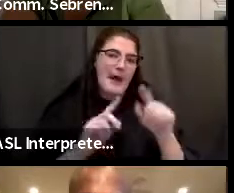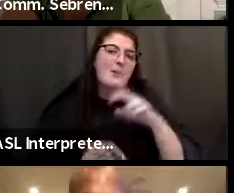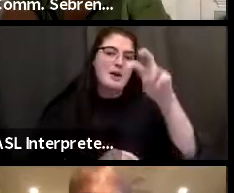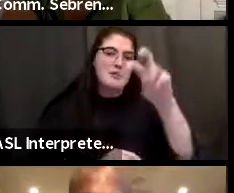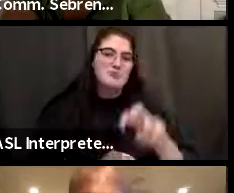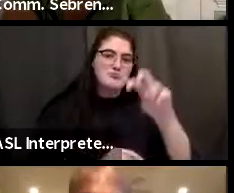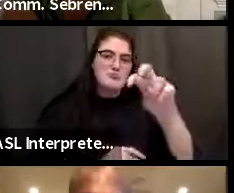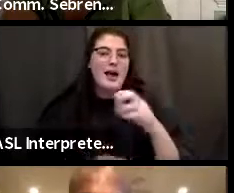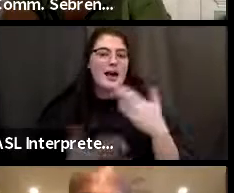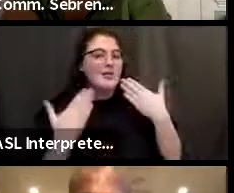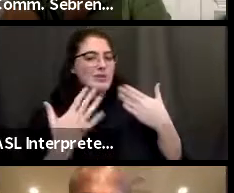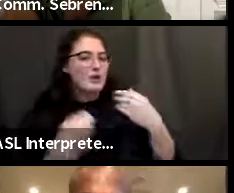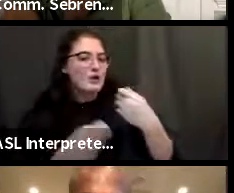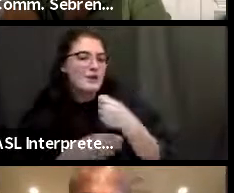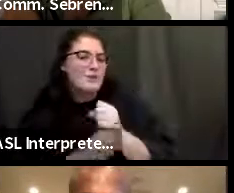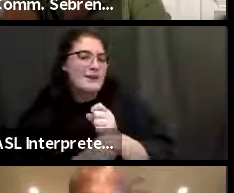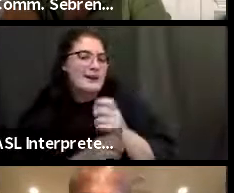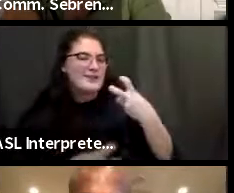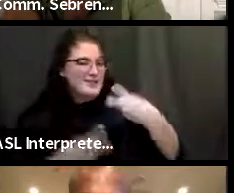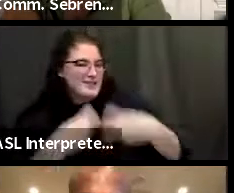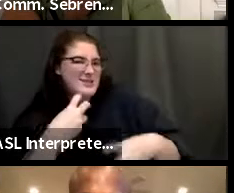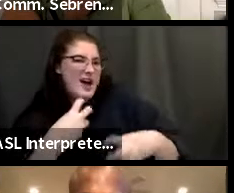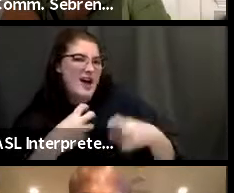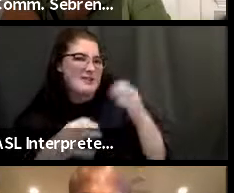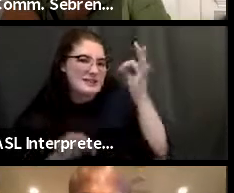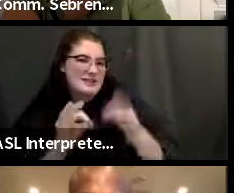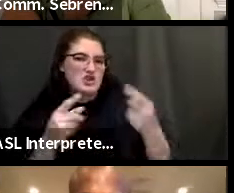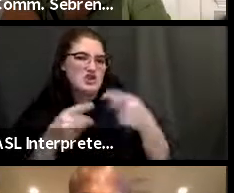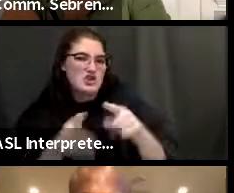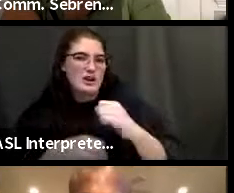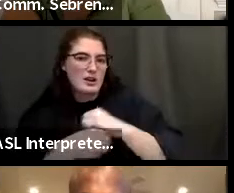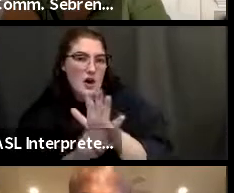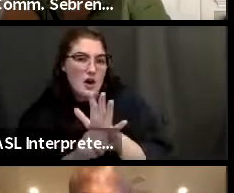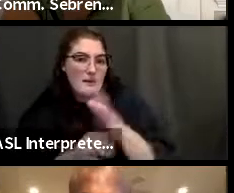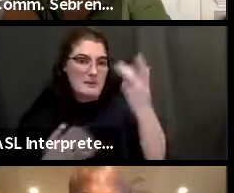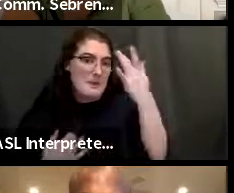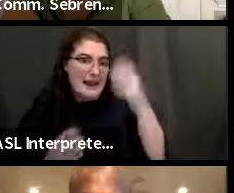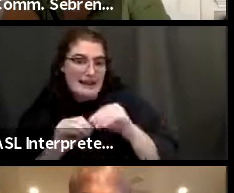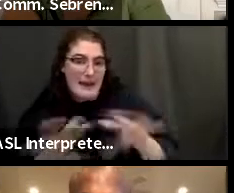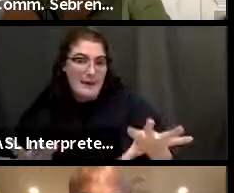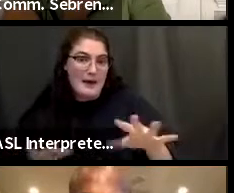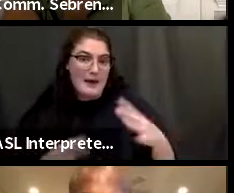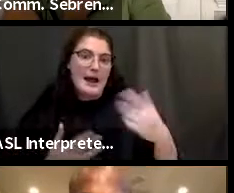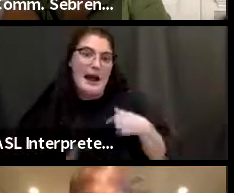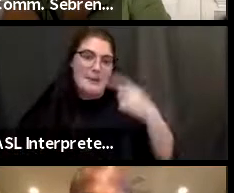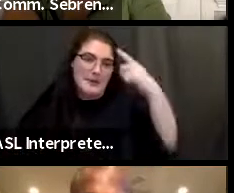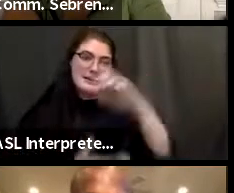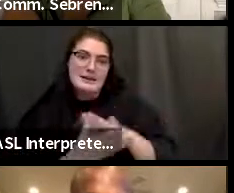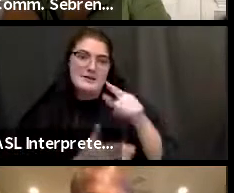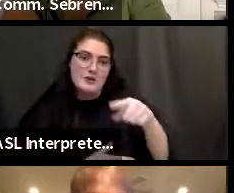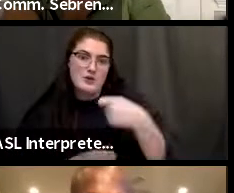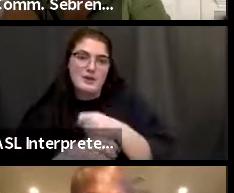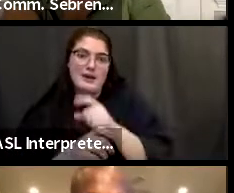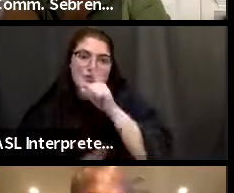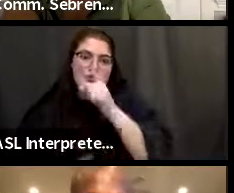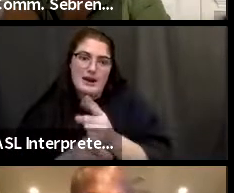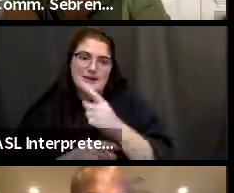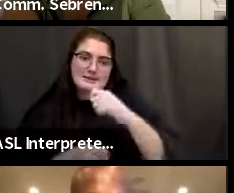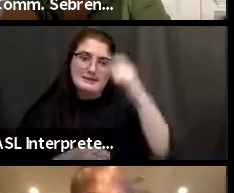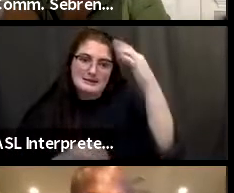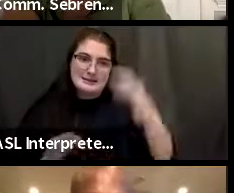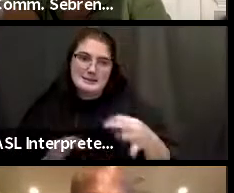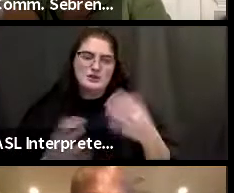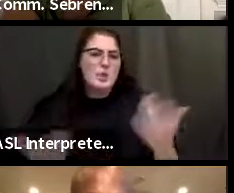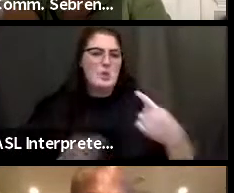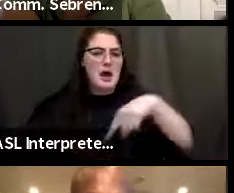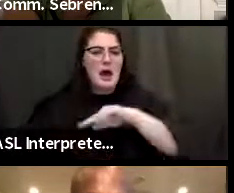decisions during the COVID pandemic. I believe you made the right ones. Question: what can us residents of 5D do